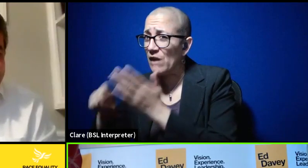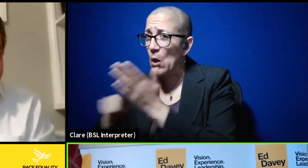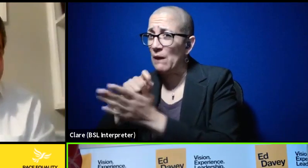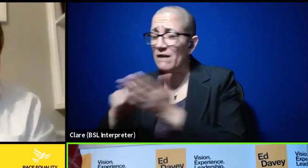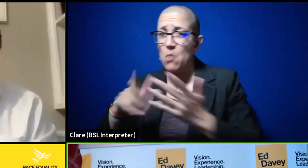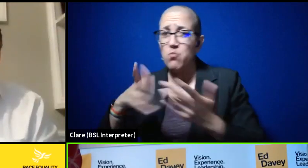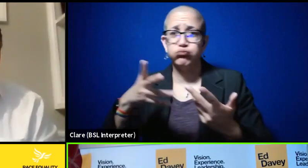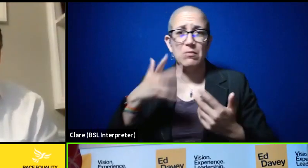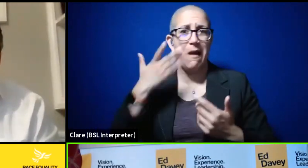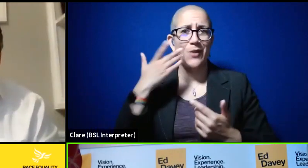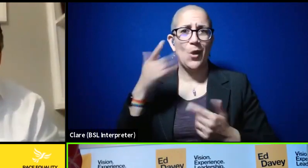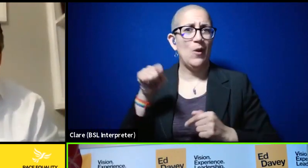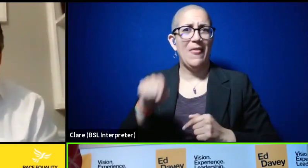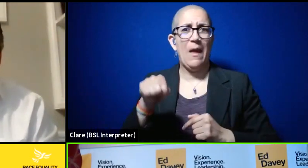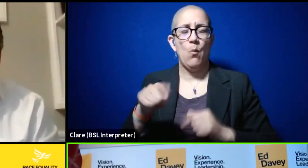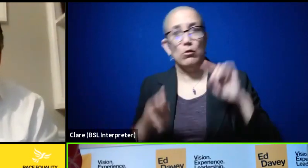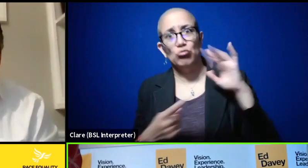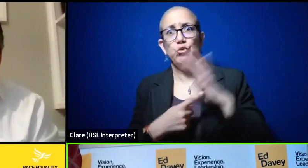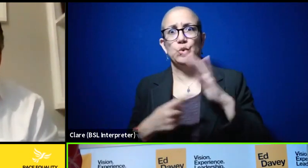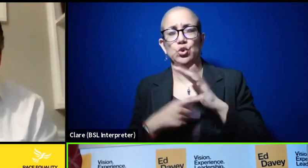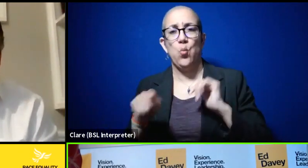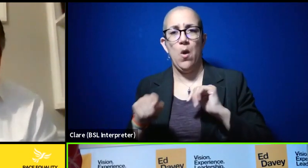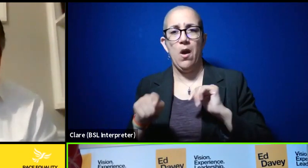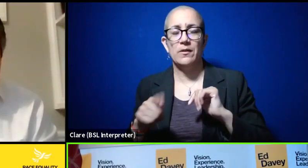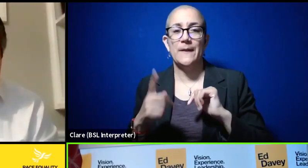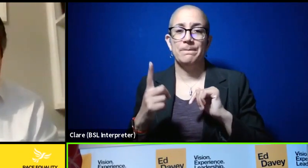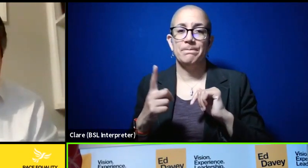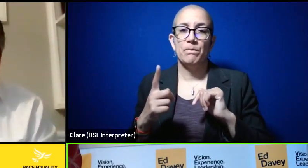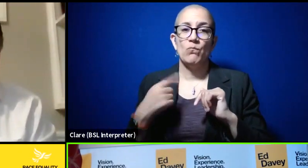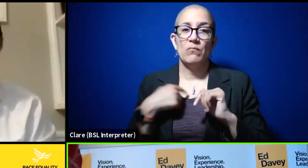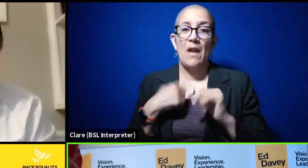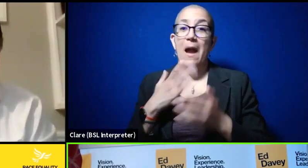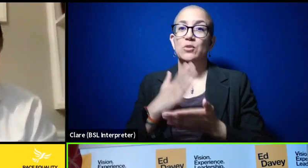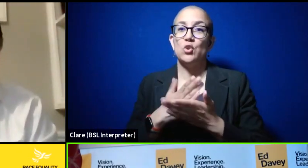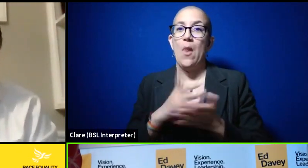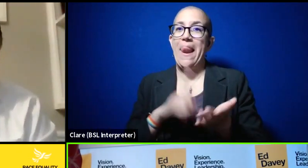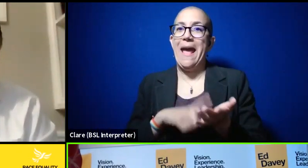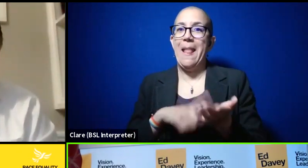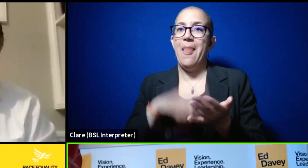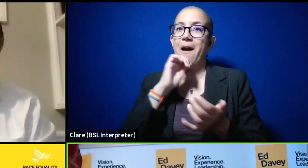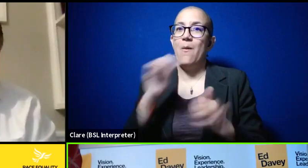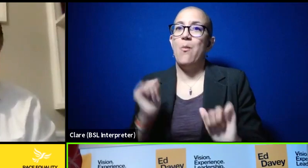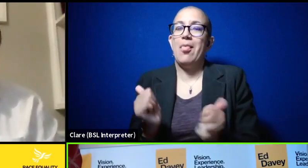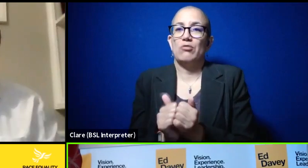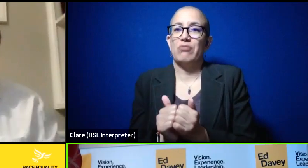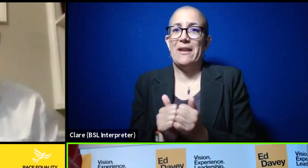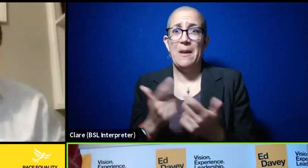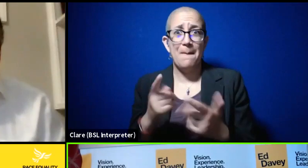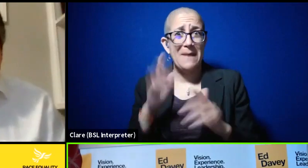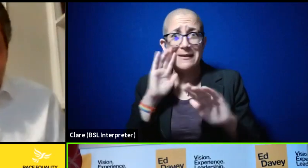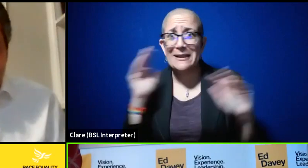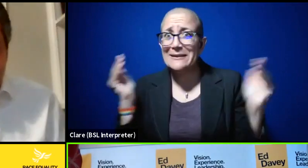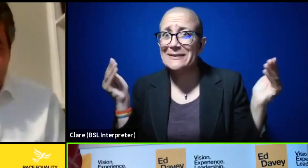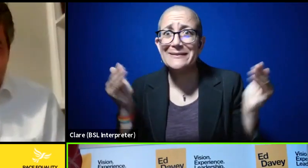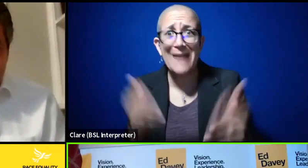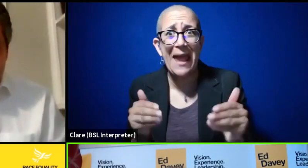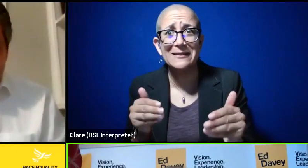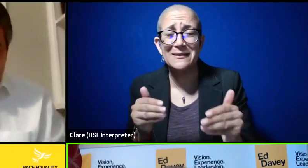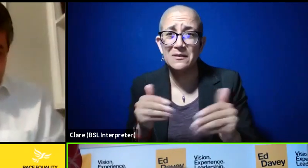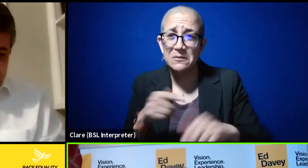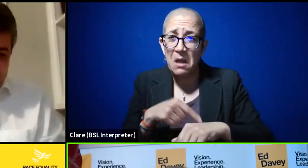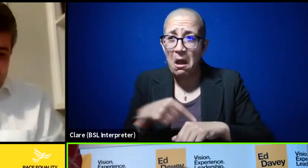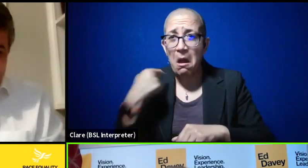the crucial one. And I'm sure Layla will agree, you know, it was an intensity in parliamentary